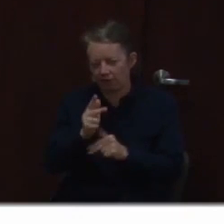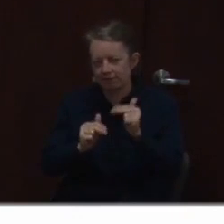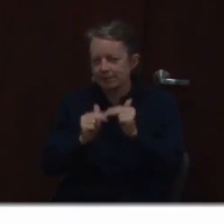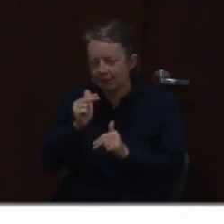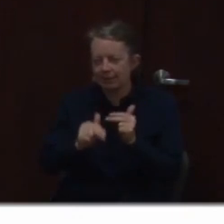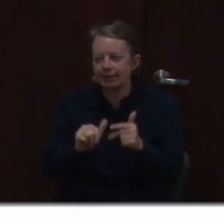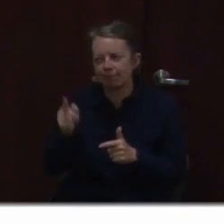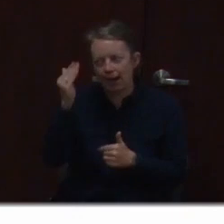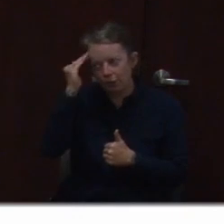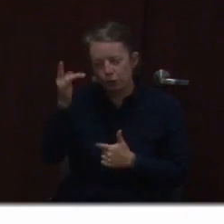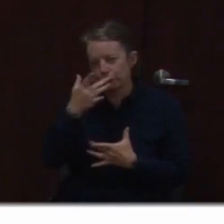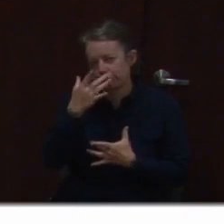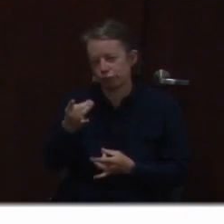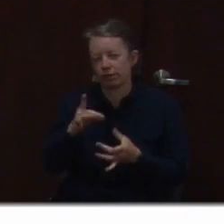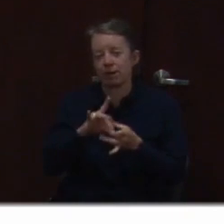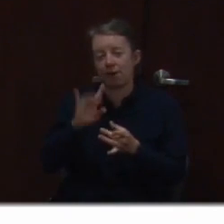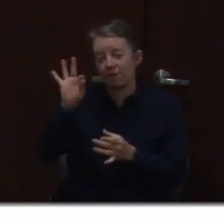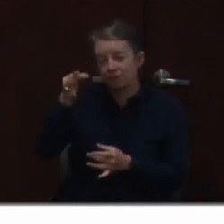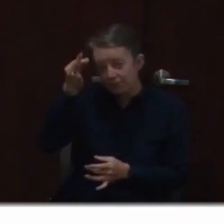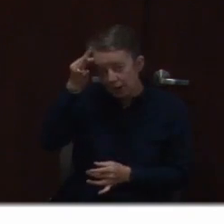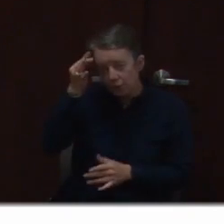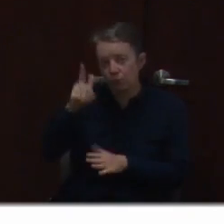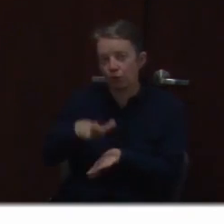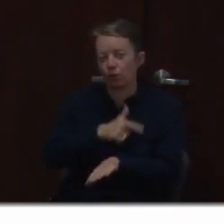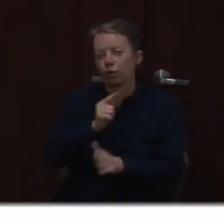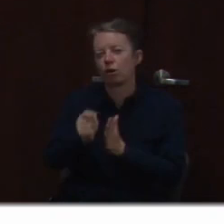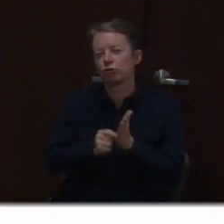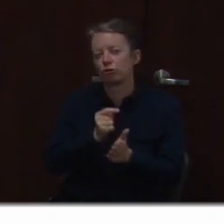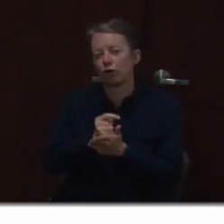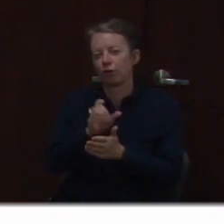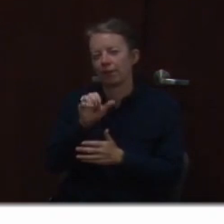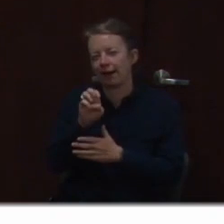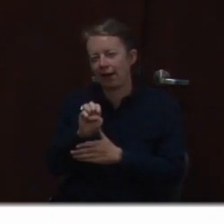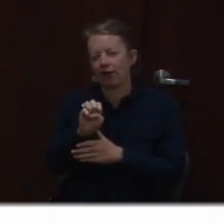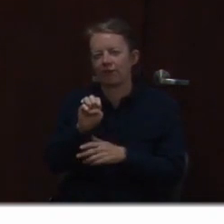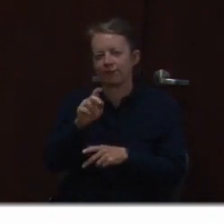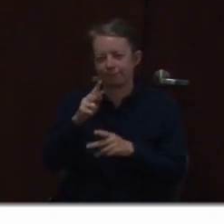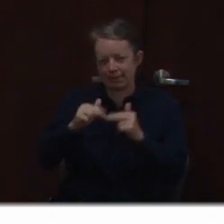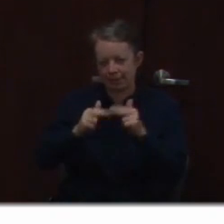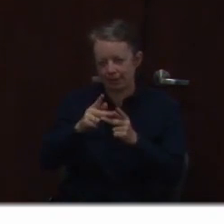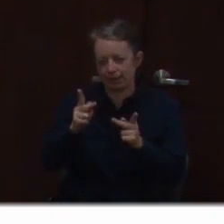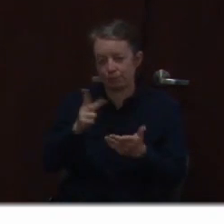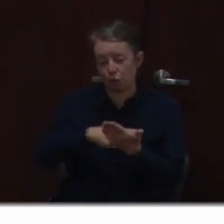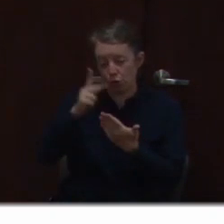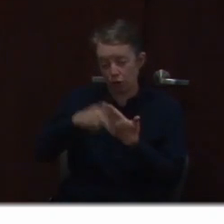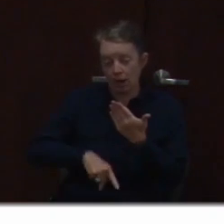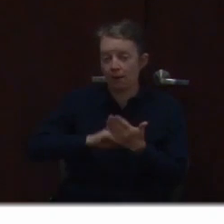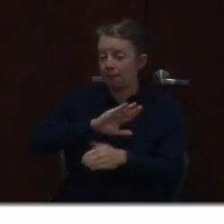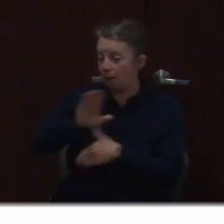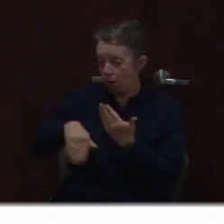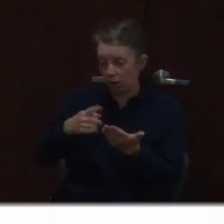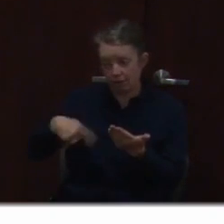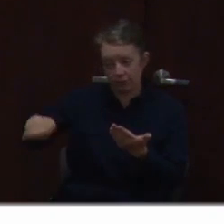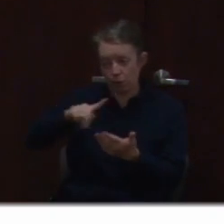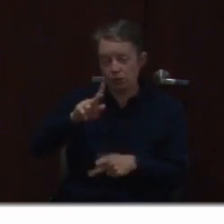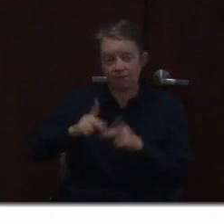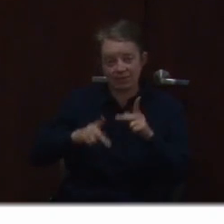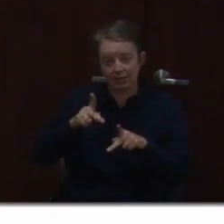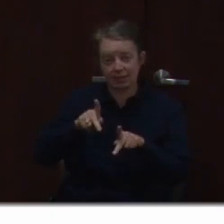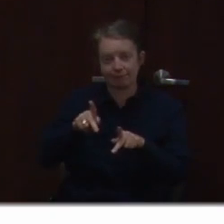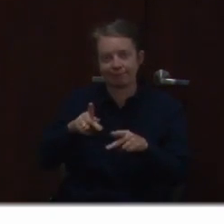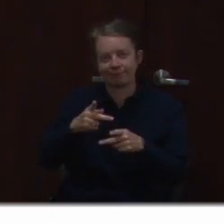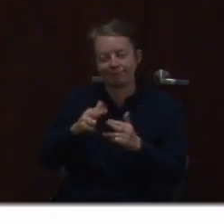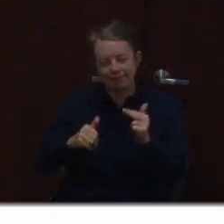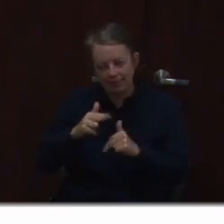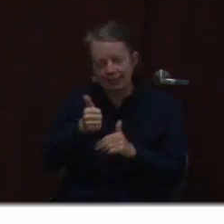that regarding the federal long-term care facility program, all the facilities that are in that program have received first and second visits, with